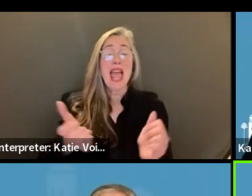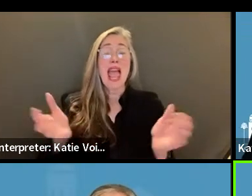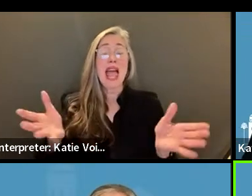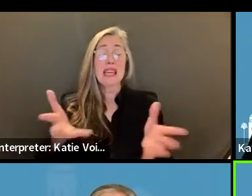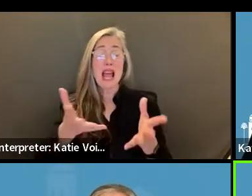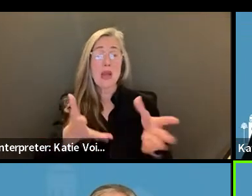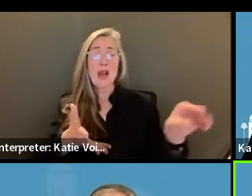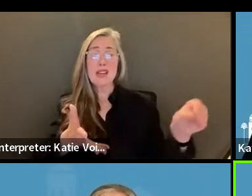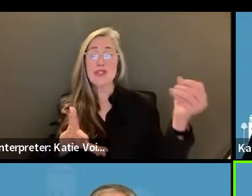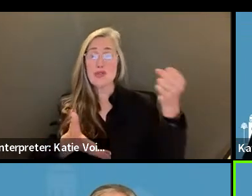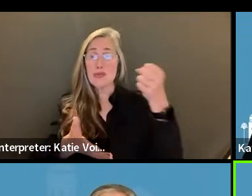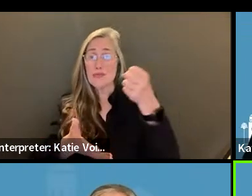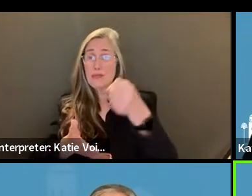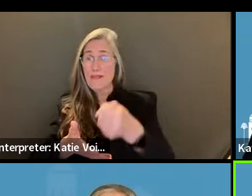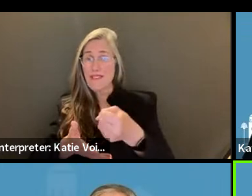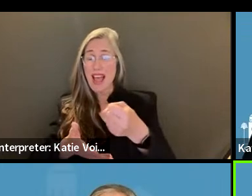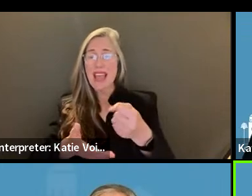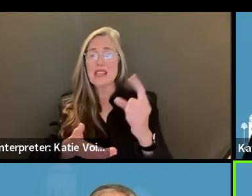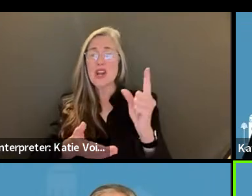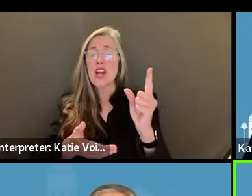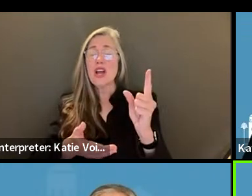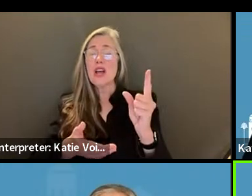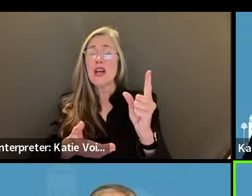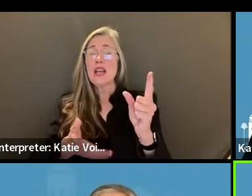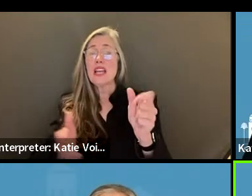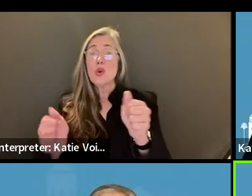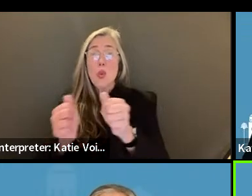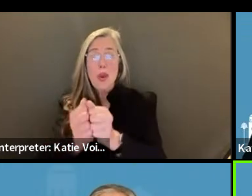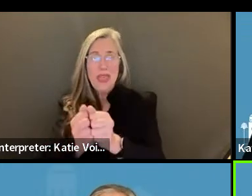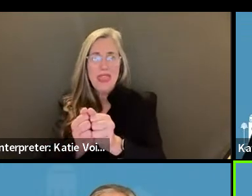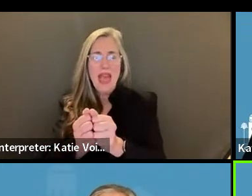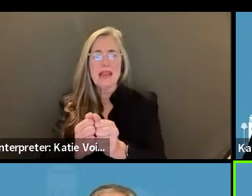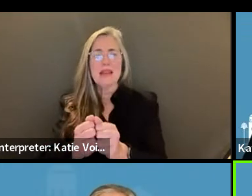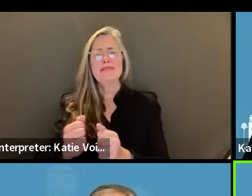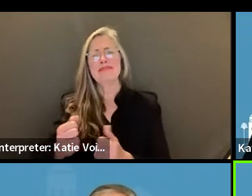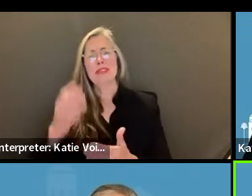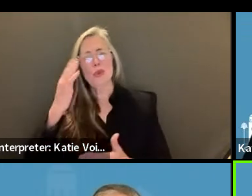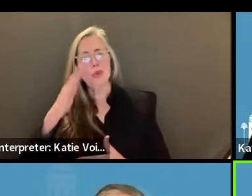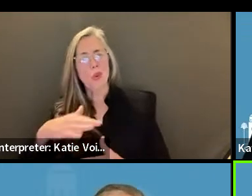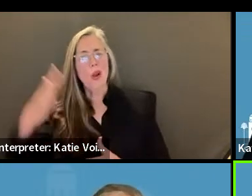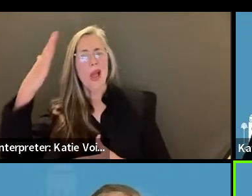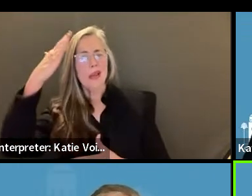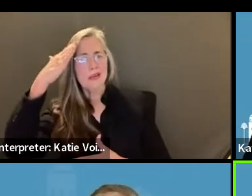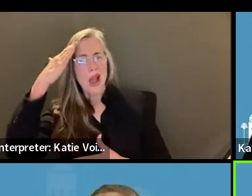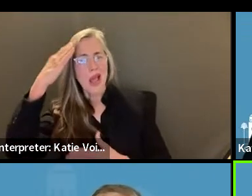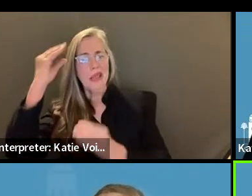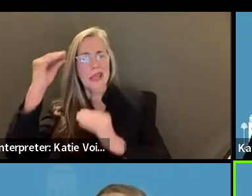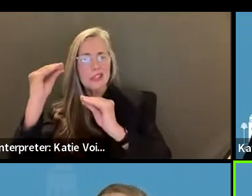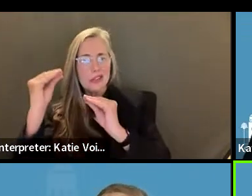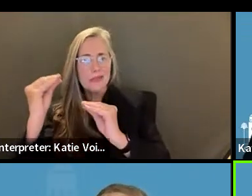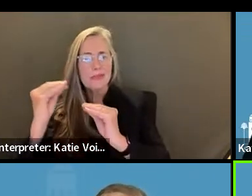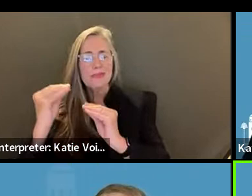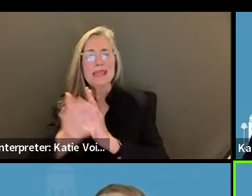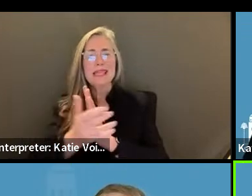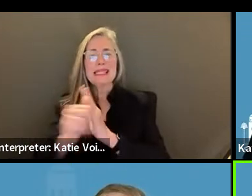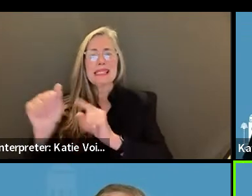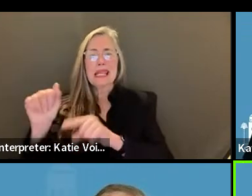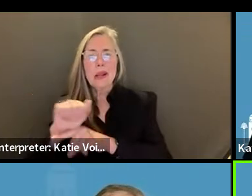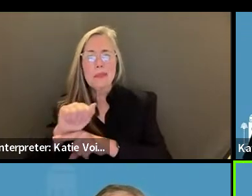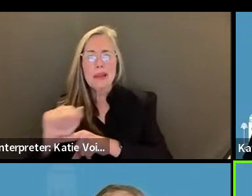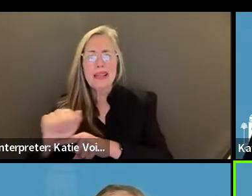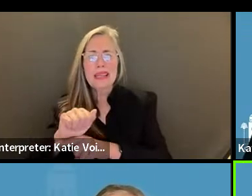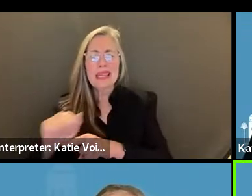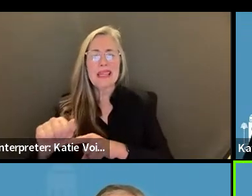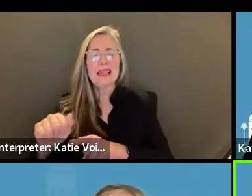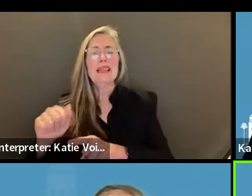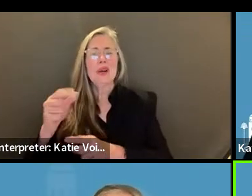we can provide all of the knowledge set, the skill building, we can do all of that, but there still needs to be a